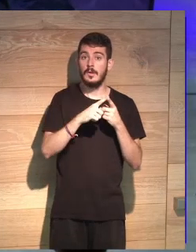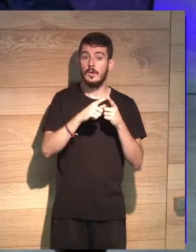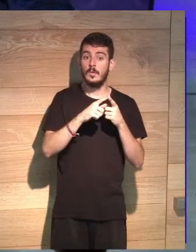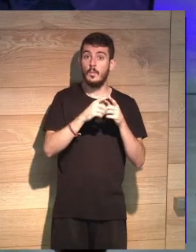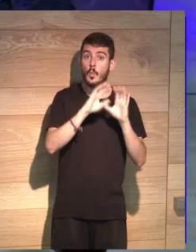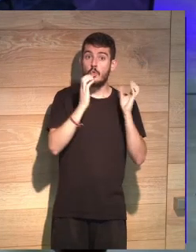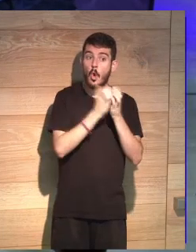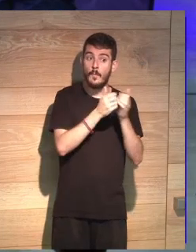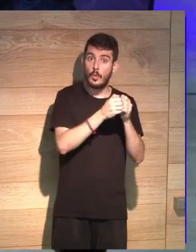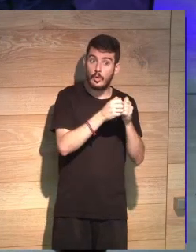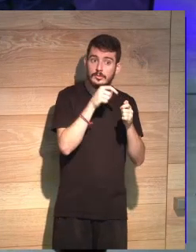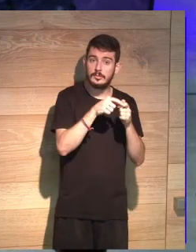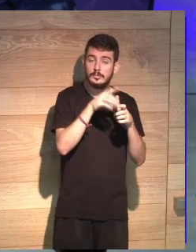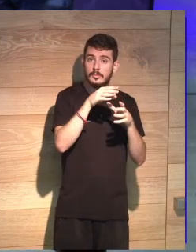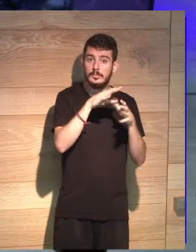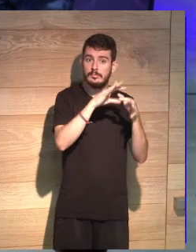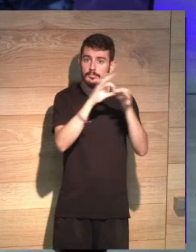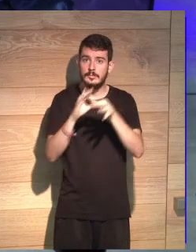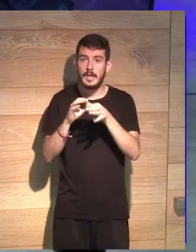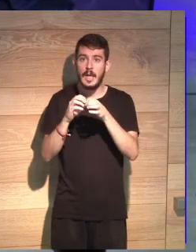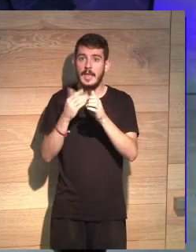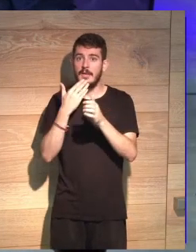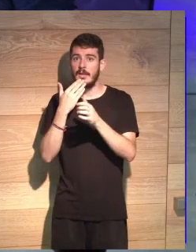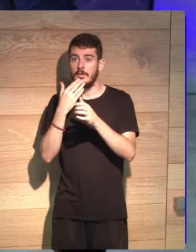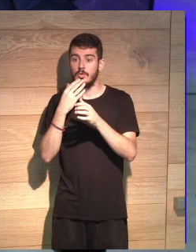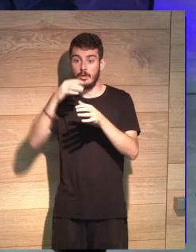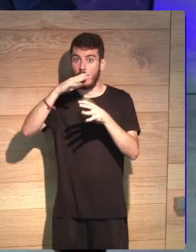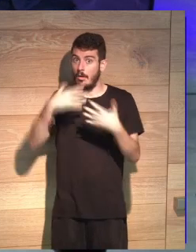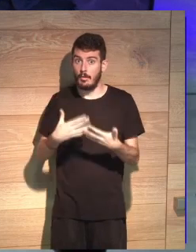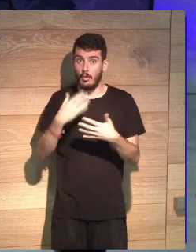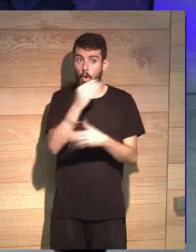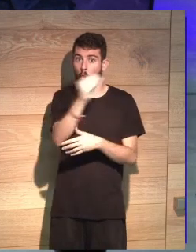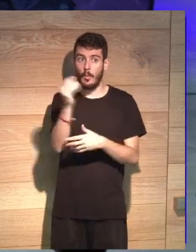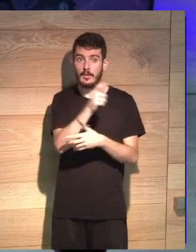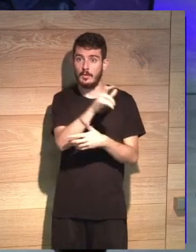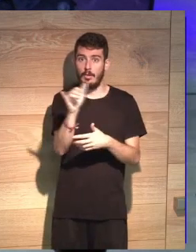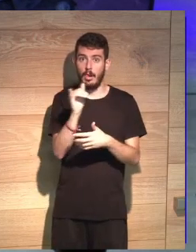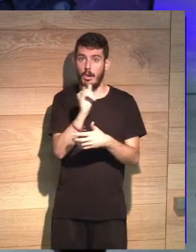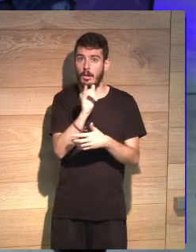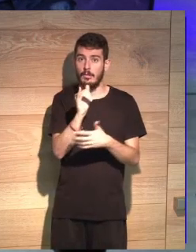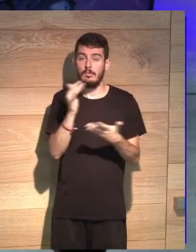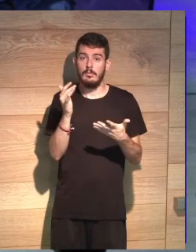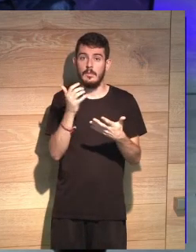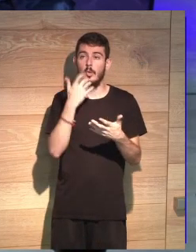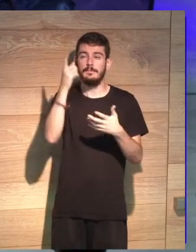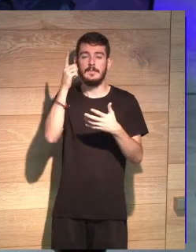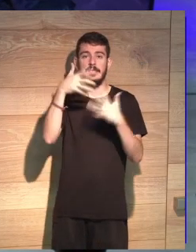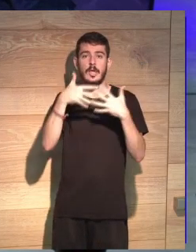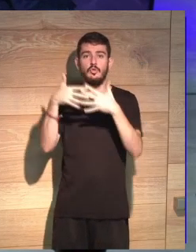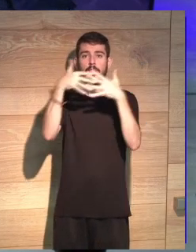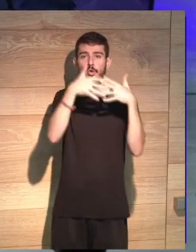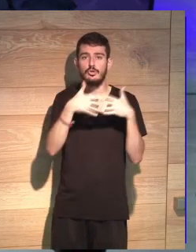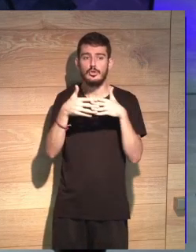I'm especially interested in knowing how the video games actually make part of